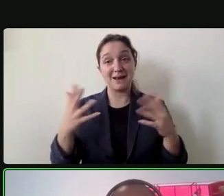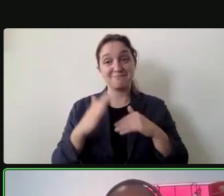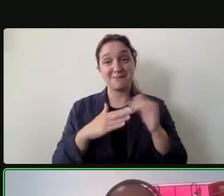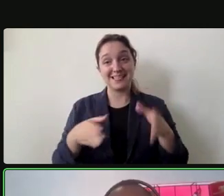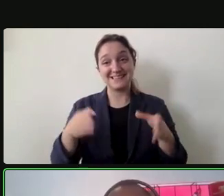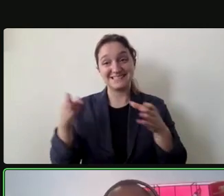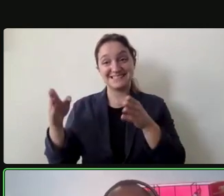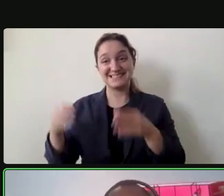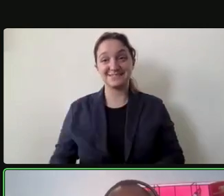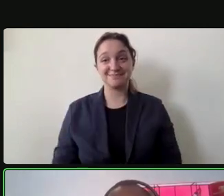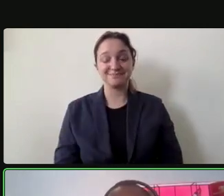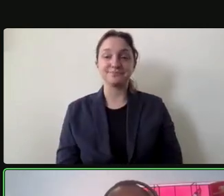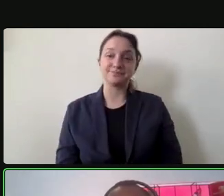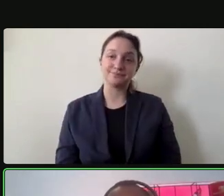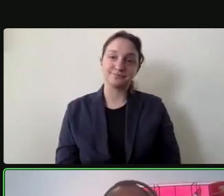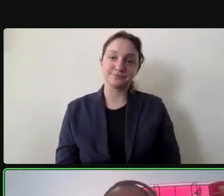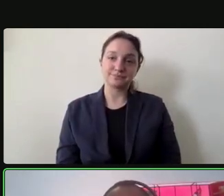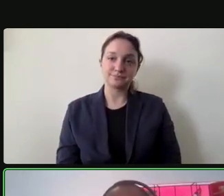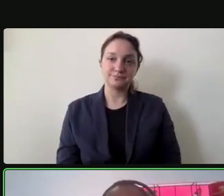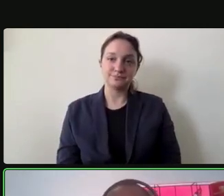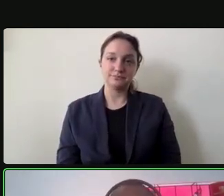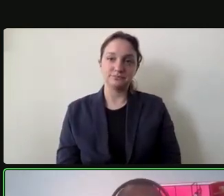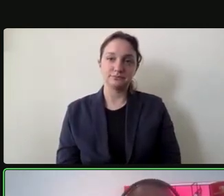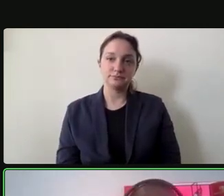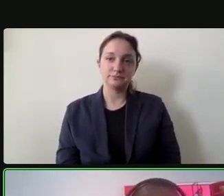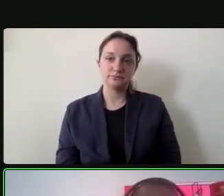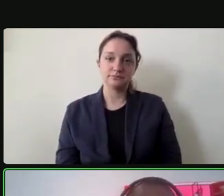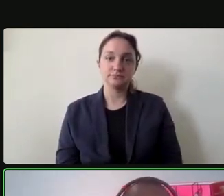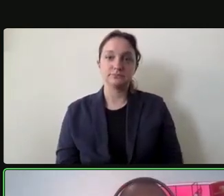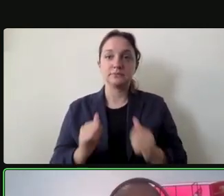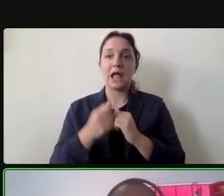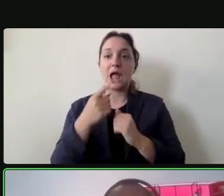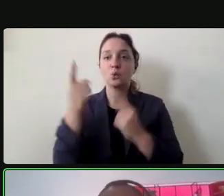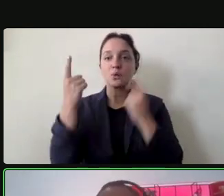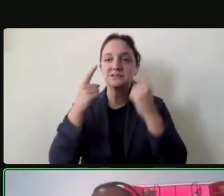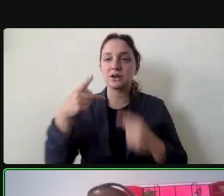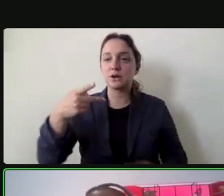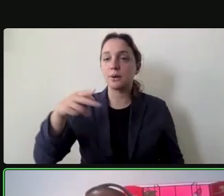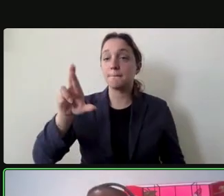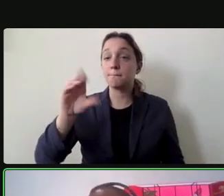are thinking about using, procurement,